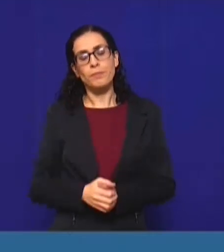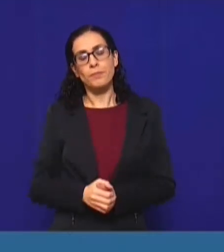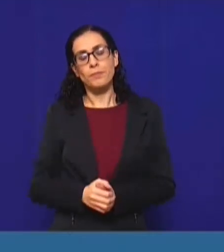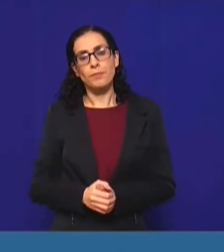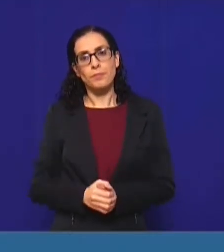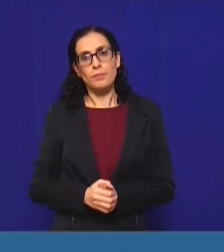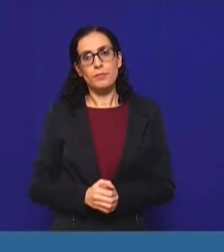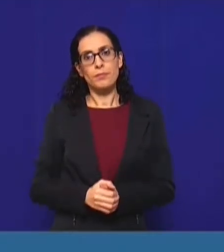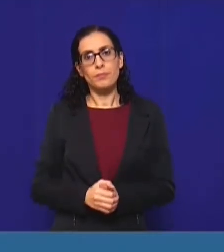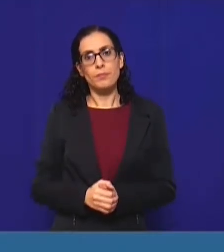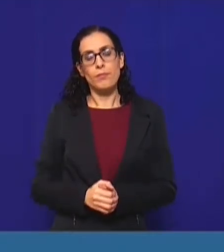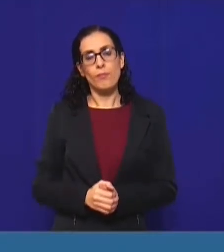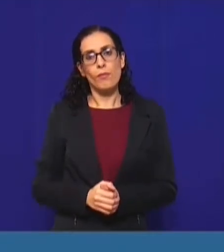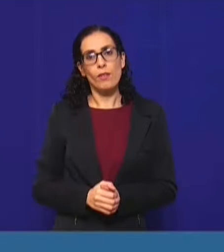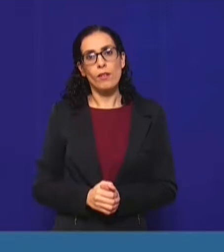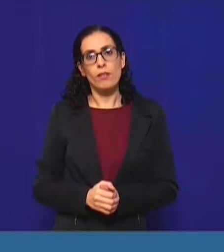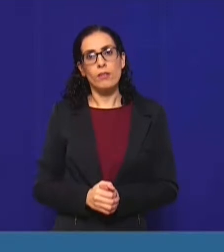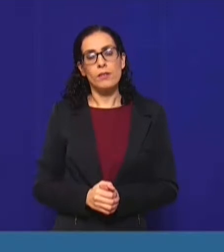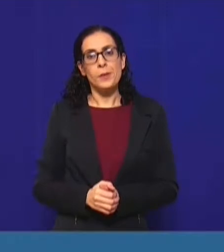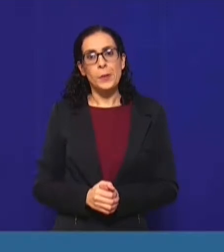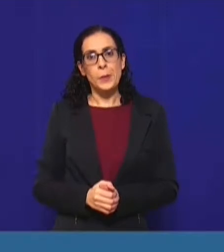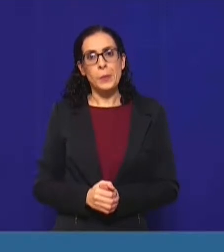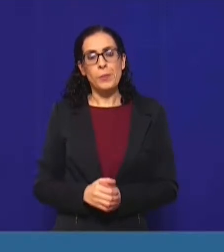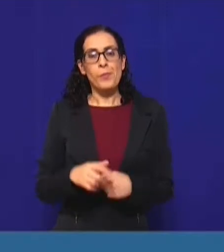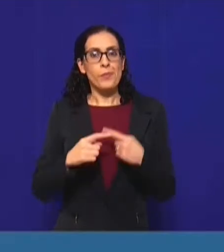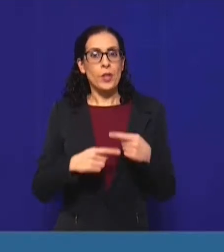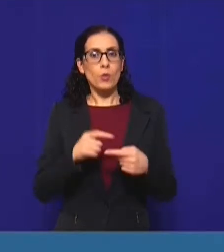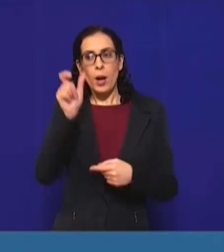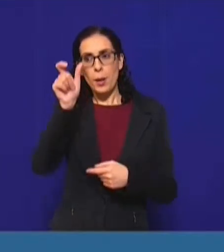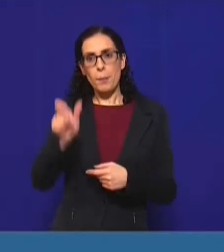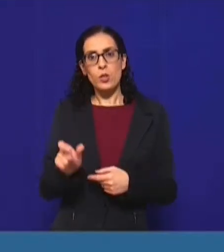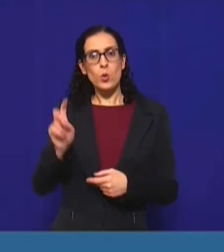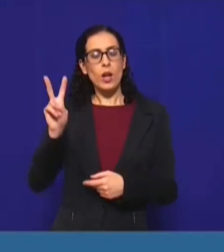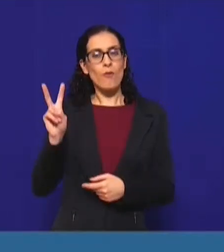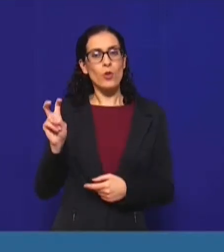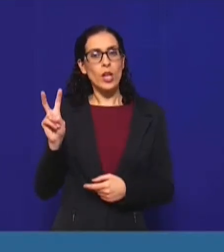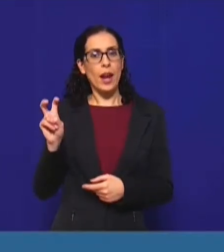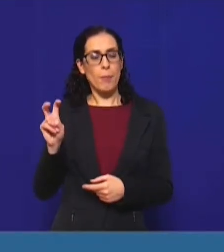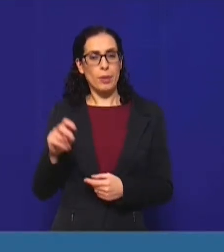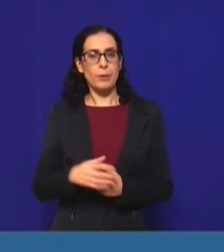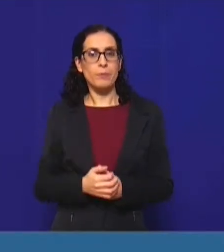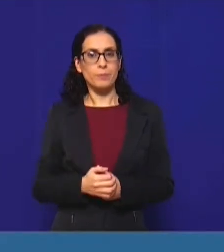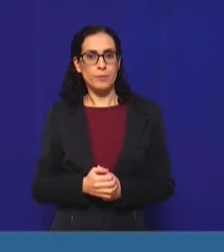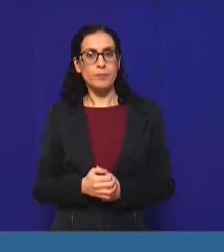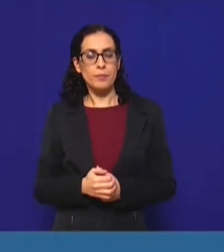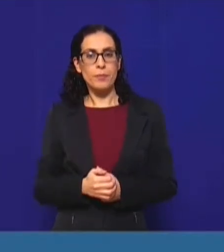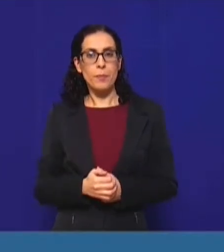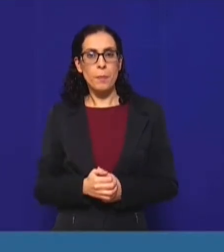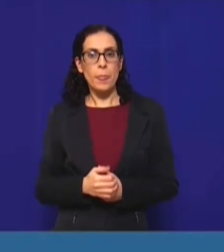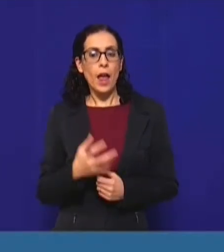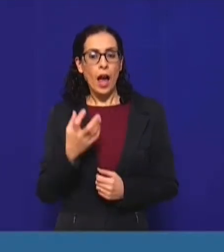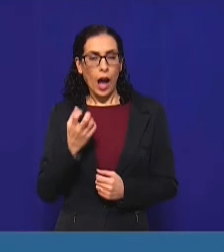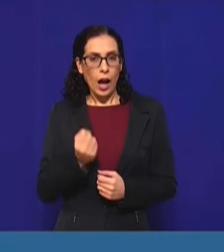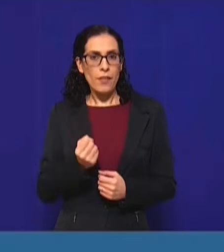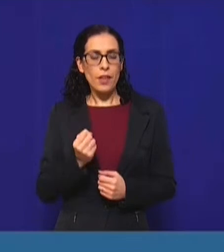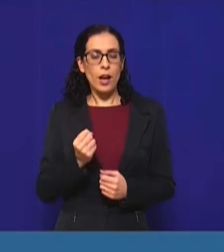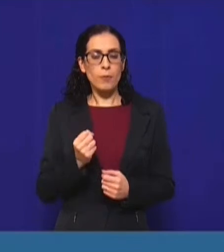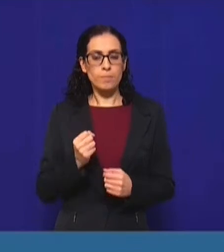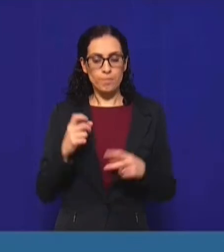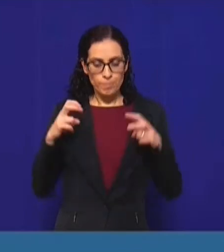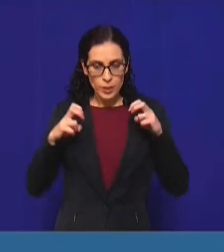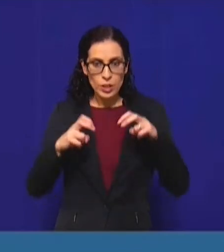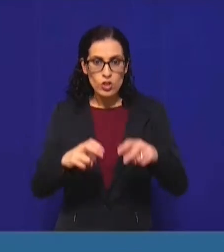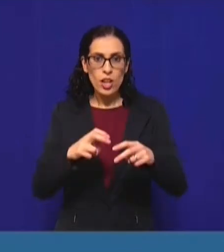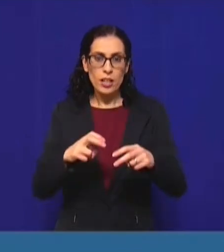attiv. Fuq il-persuni vulnerabbli, aħna għandna riċerka tajba għandna esperjenza ta'